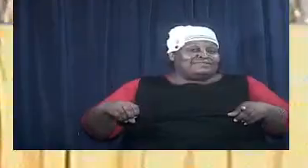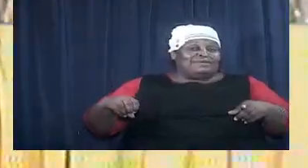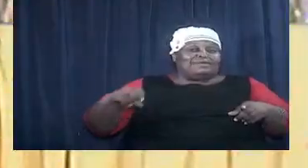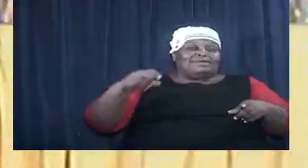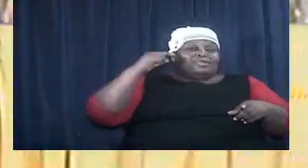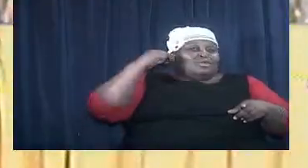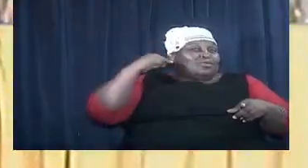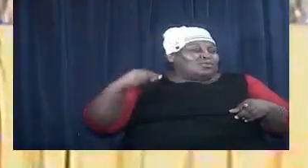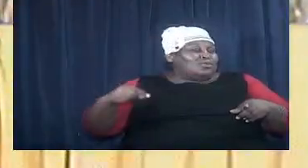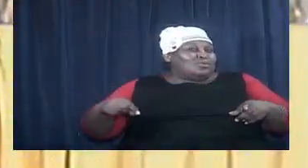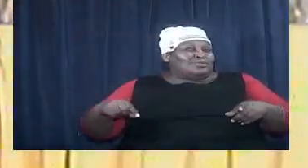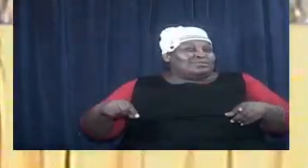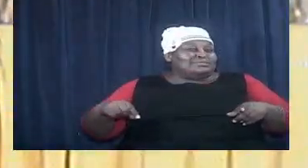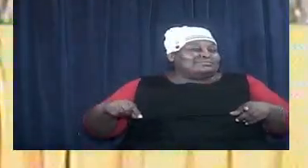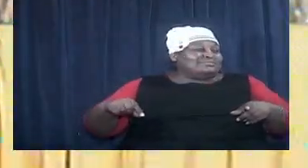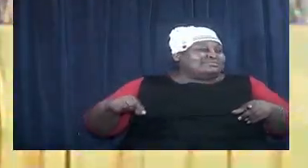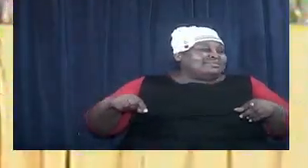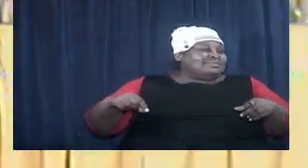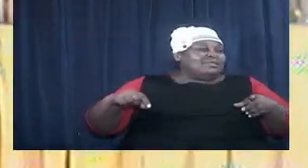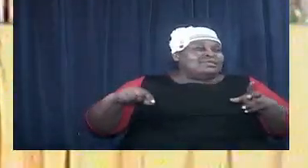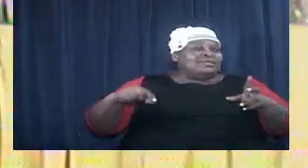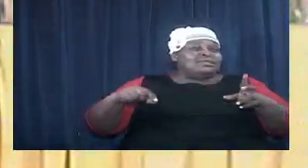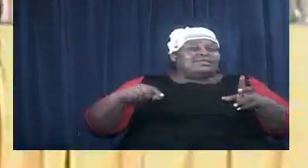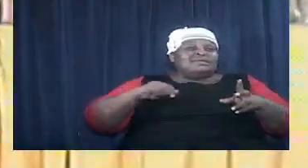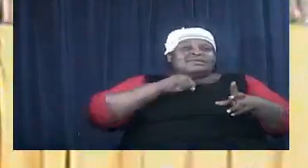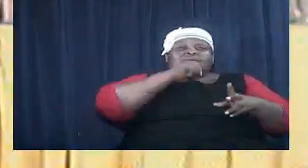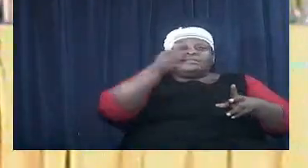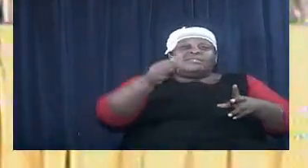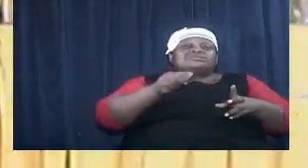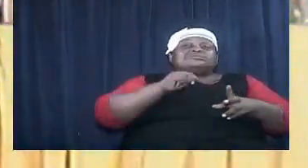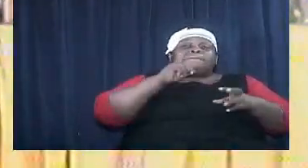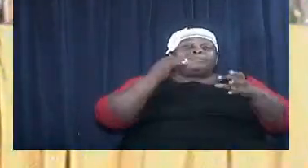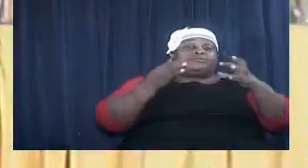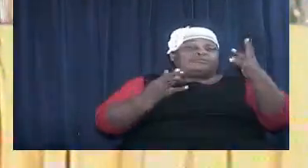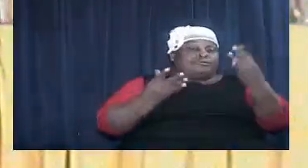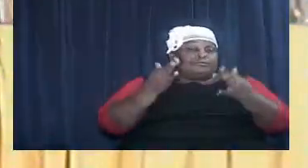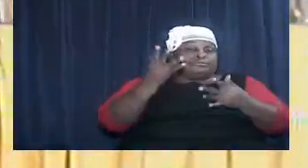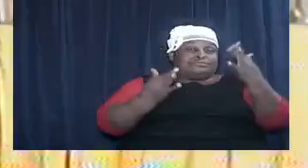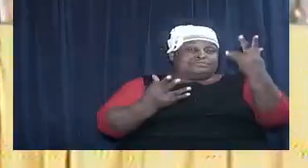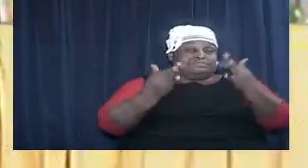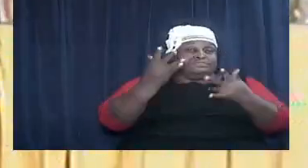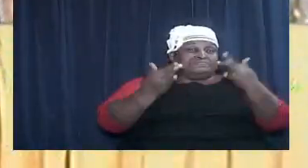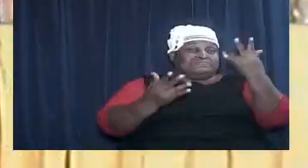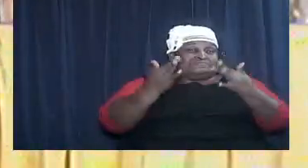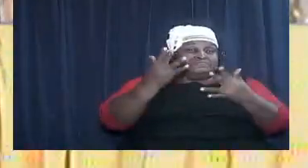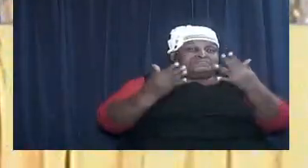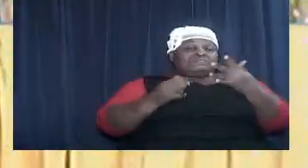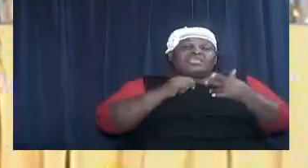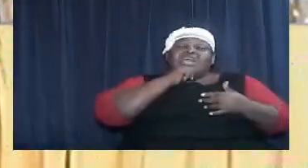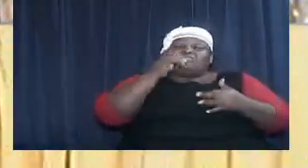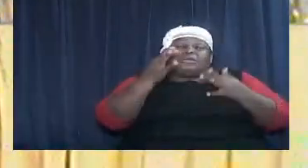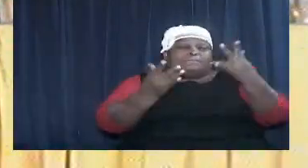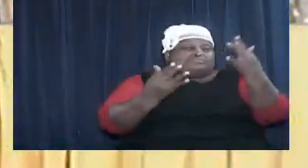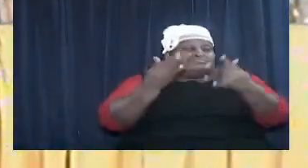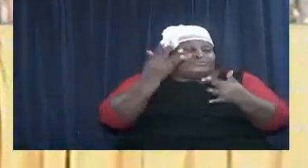gold that will not burn or will not consume